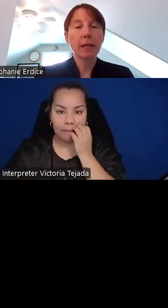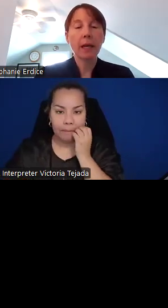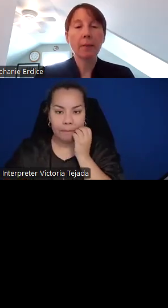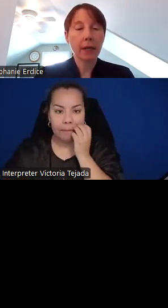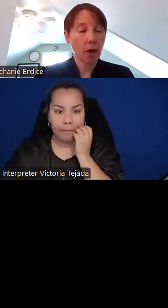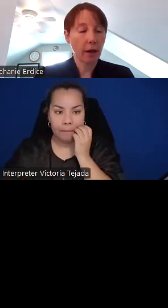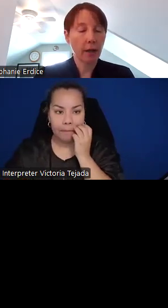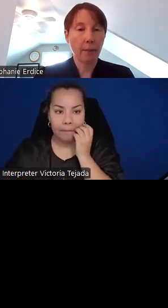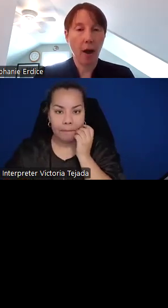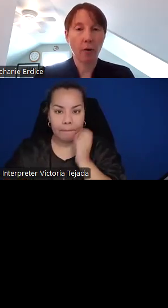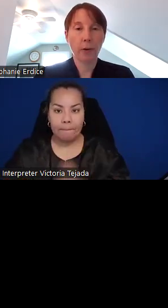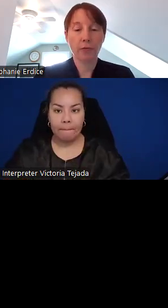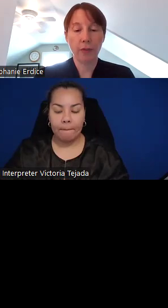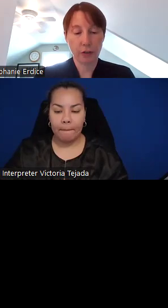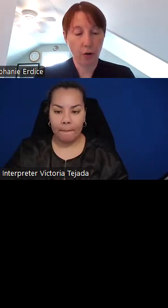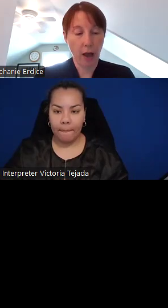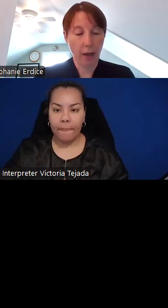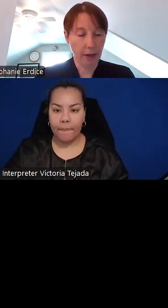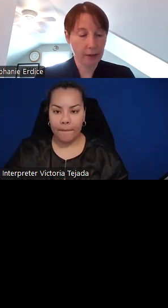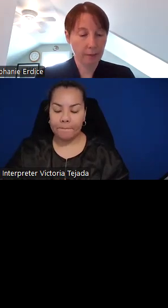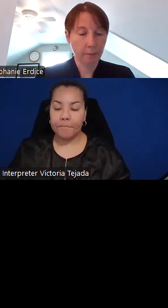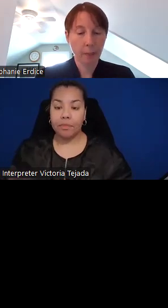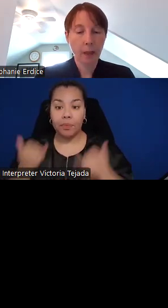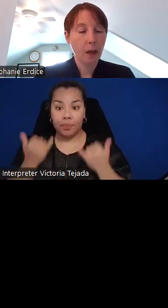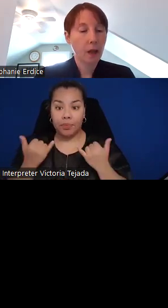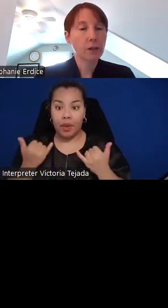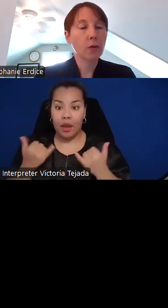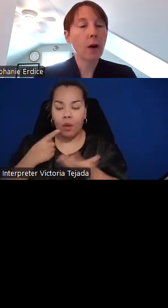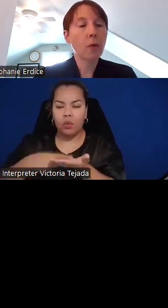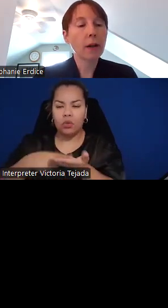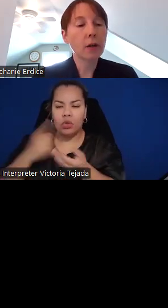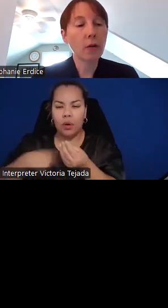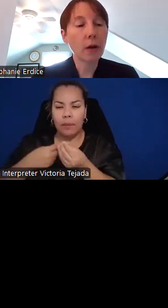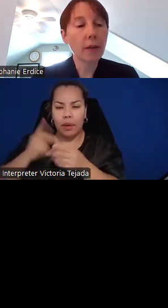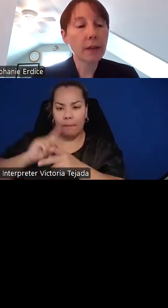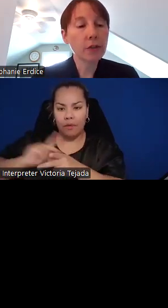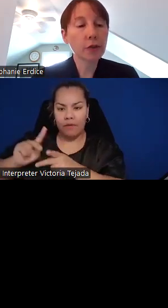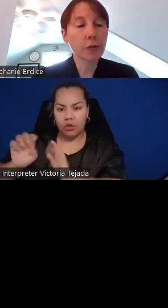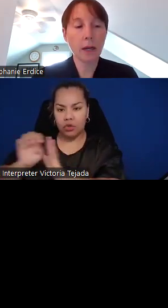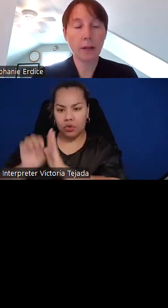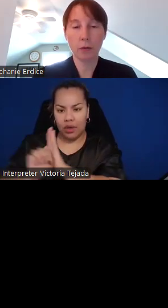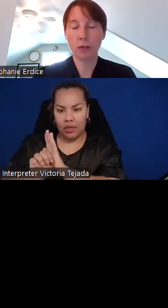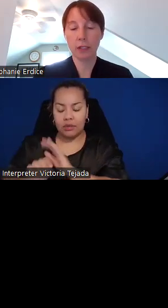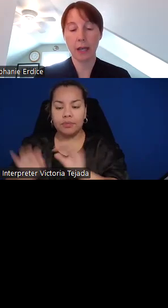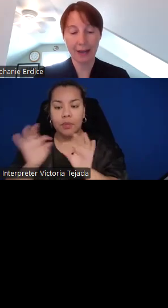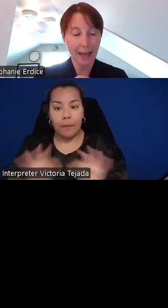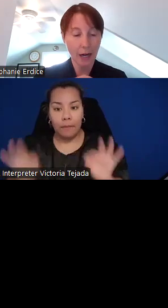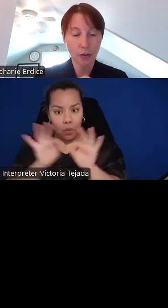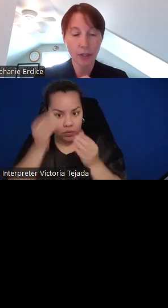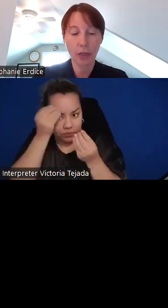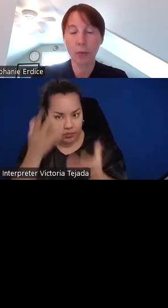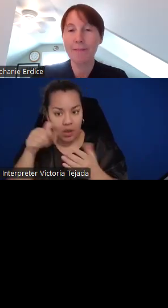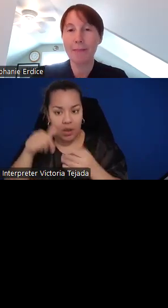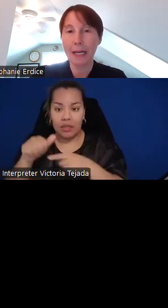So we're going to begin by talking about professional ethics. So I want to note that this training that we're doing today